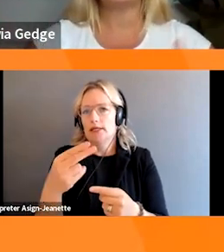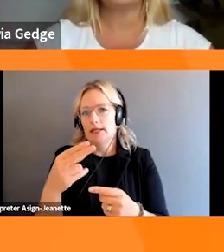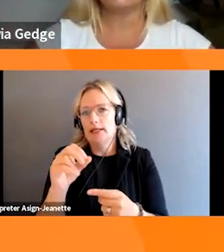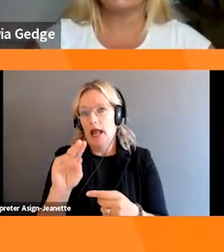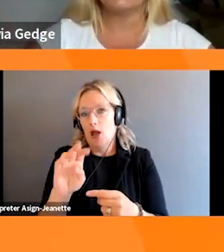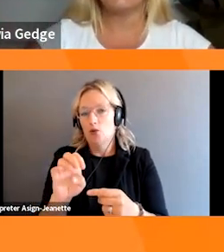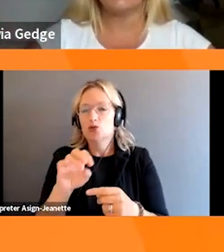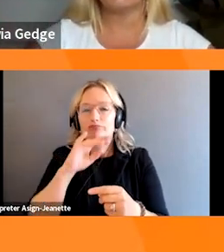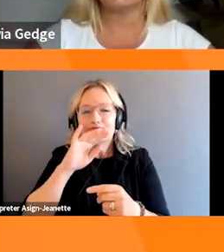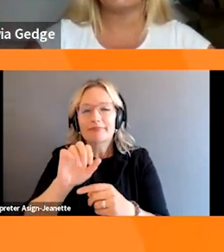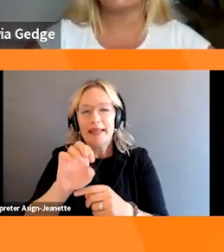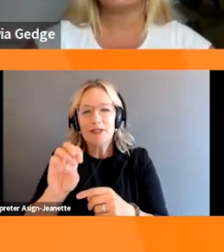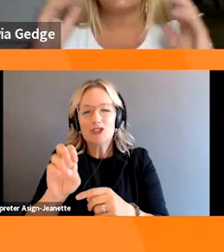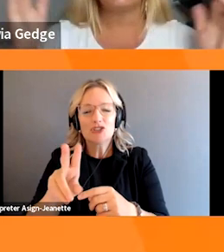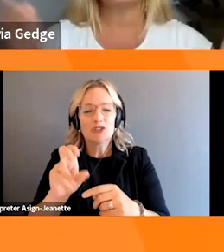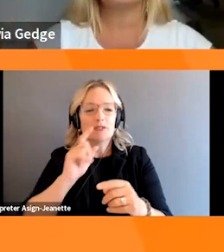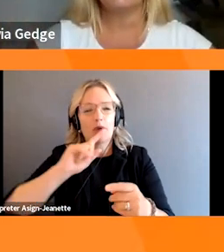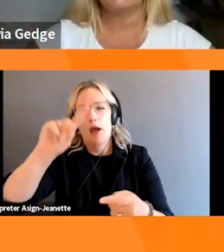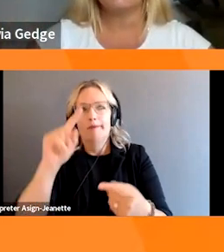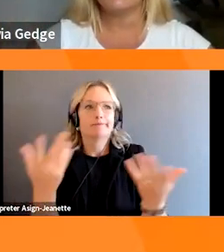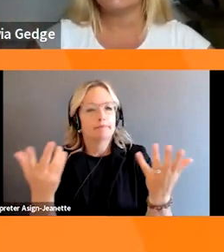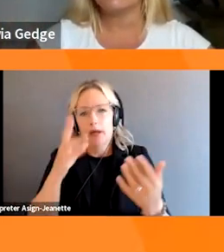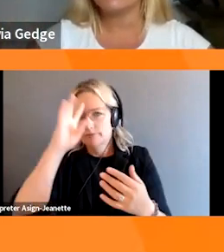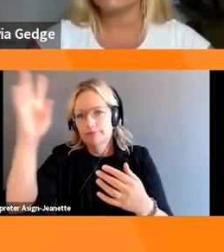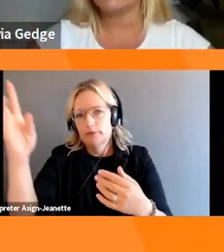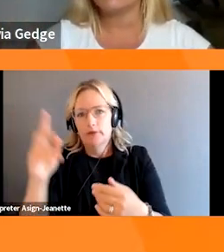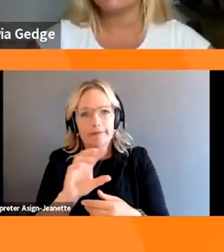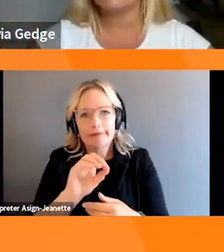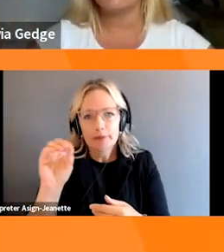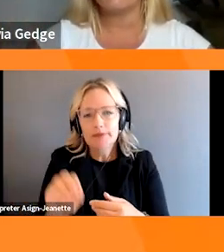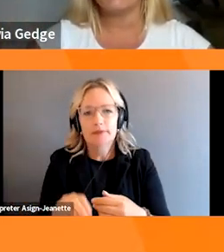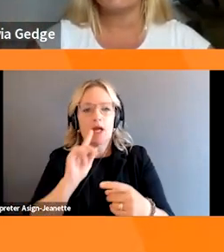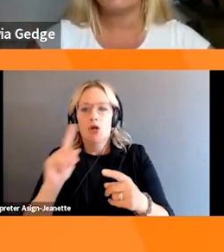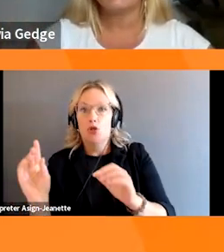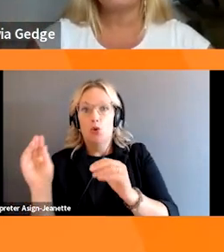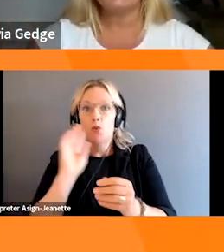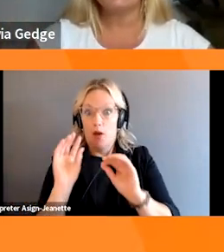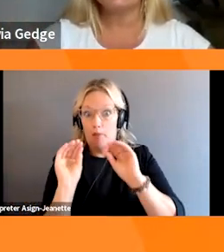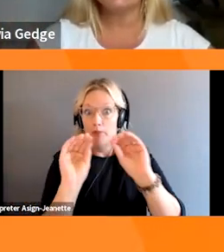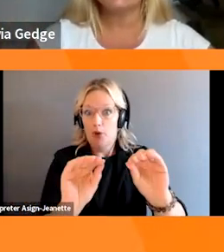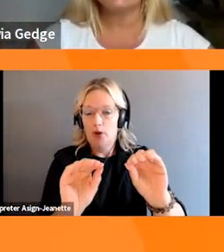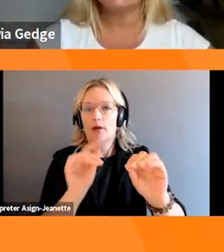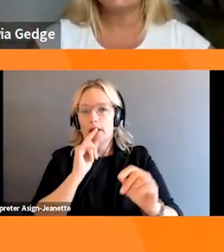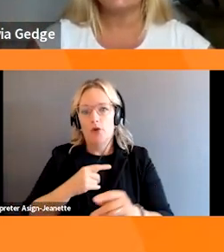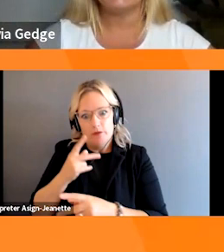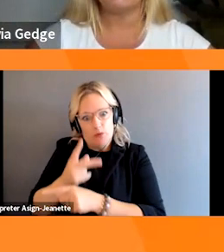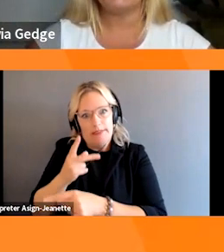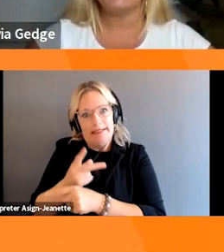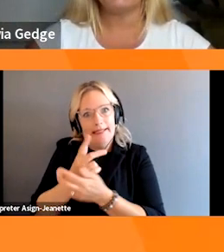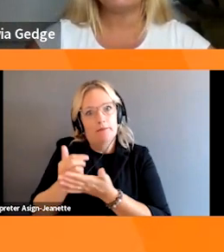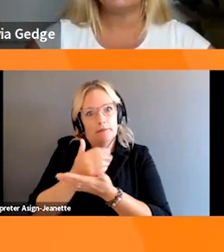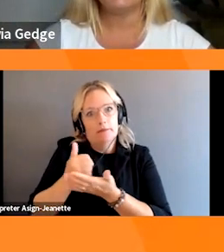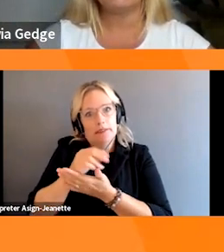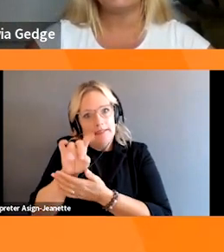as your processes become more complex, you do want to keep data collection and reporting top of mind, because it is